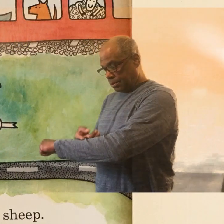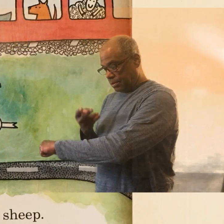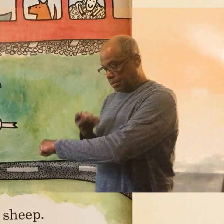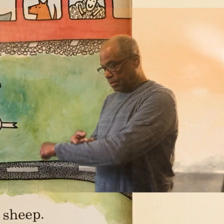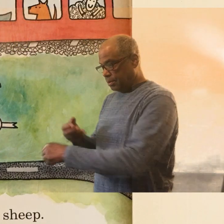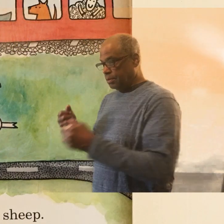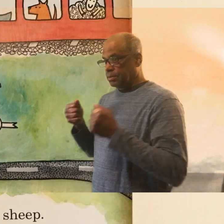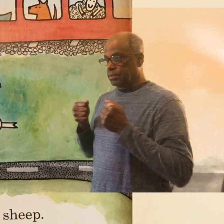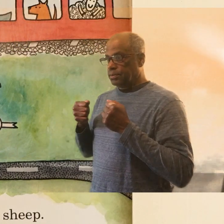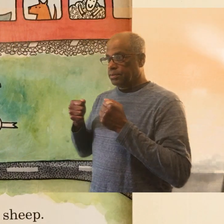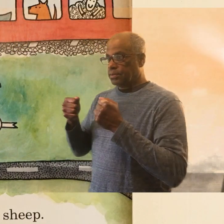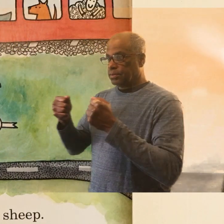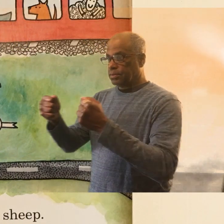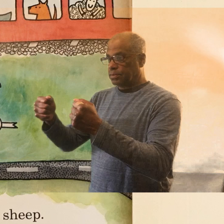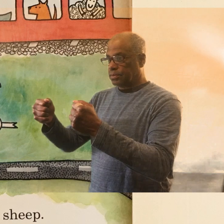Car Sheep.